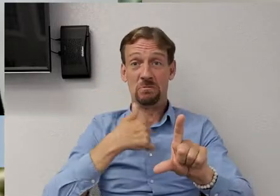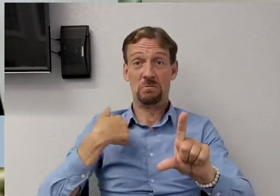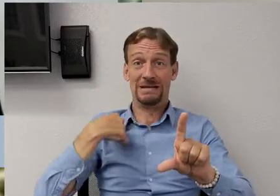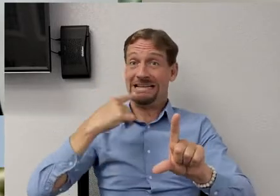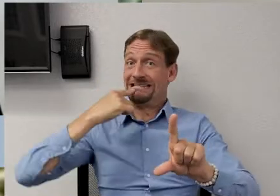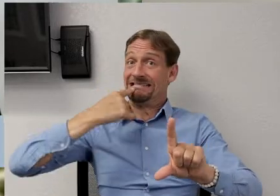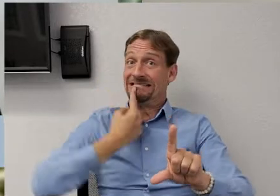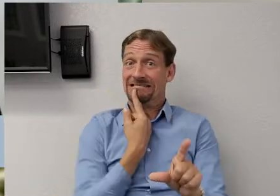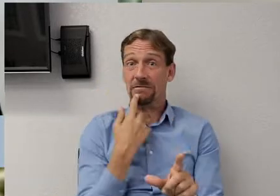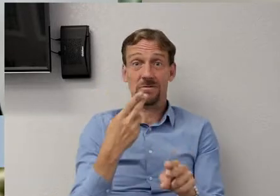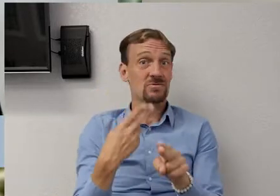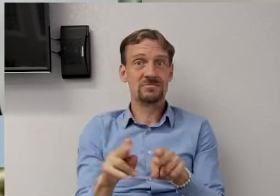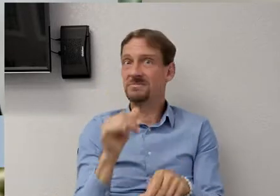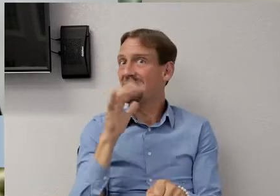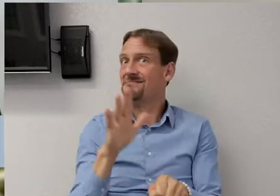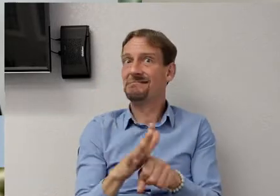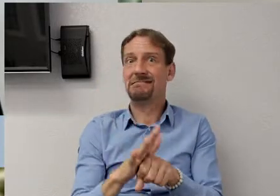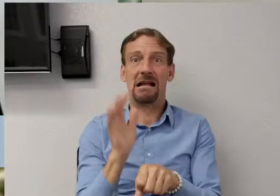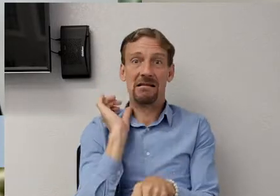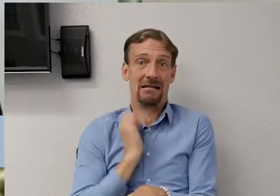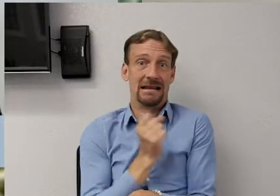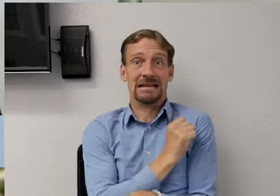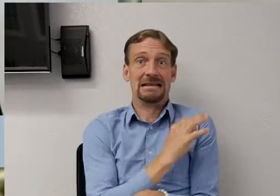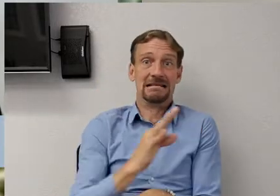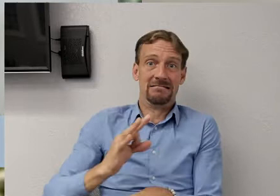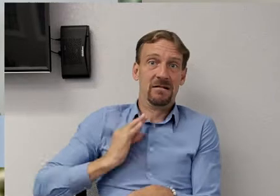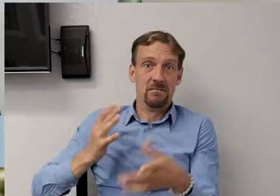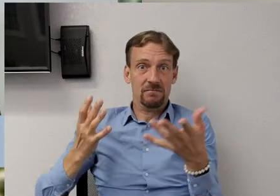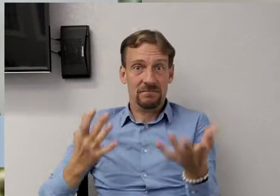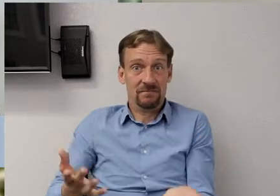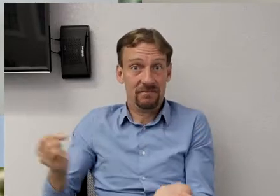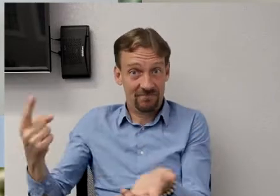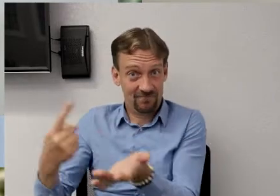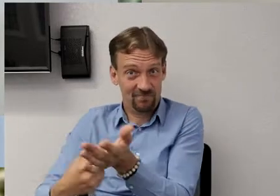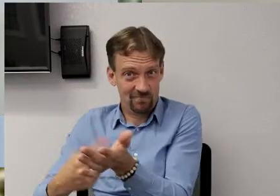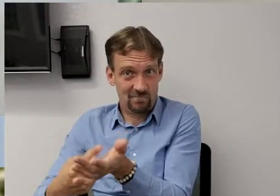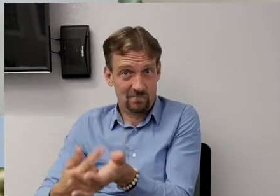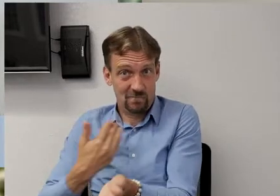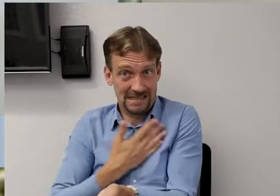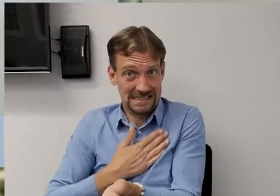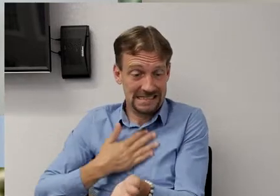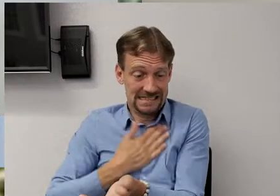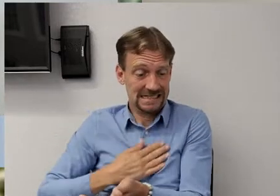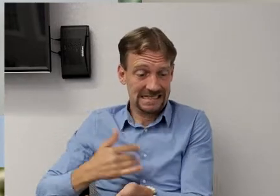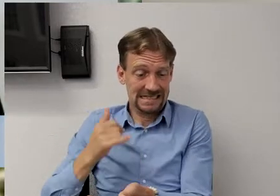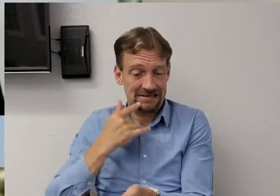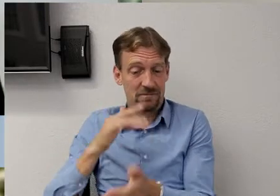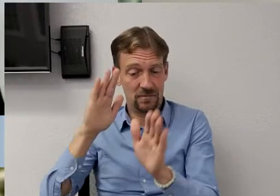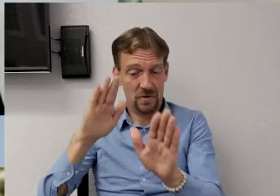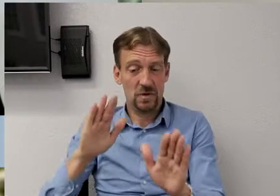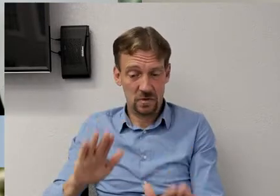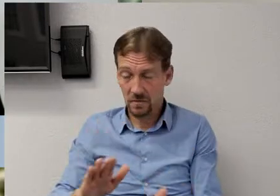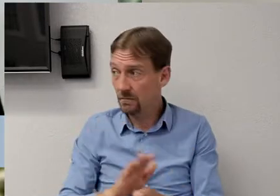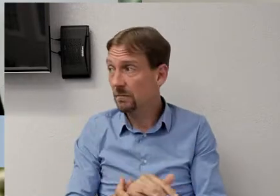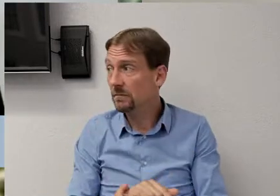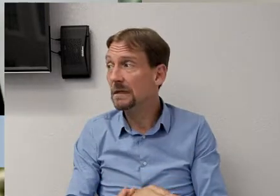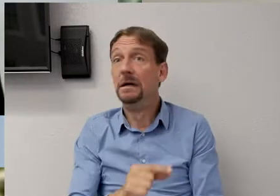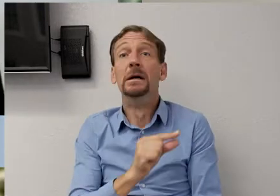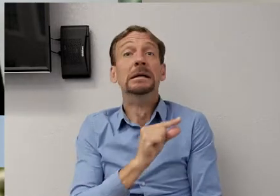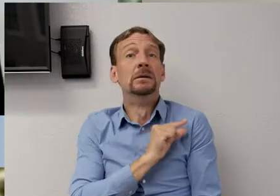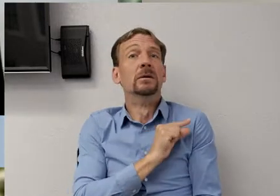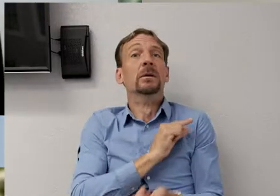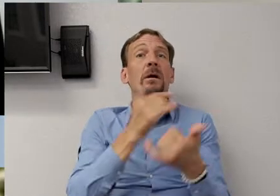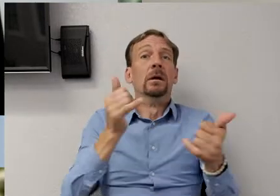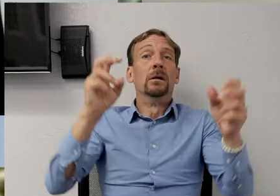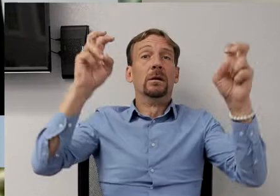shortage of face masks for our staff. So if you could go over that, that would be great. Right, yeah. The topic of